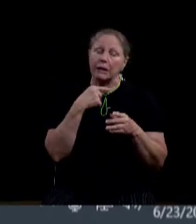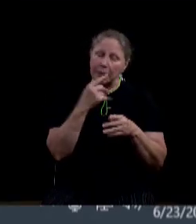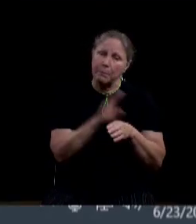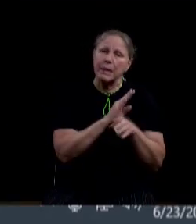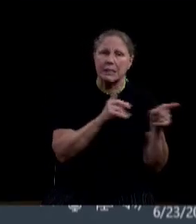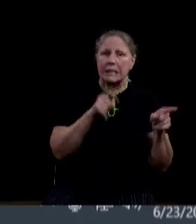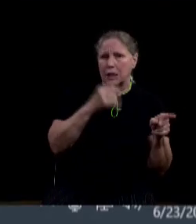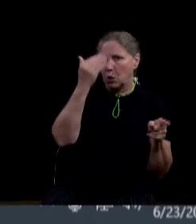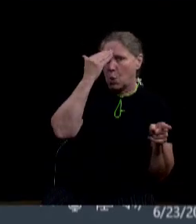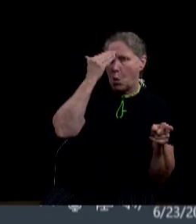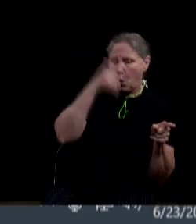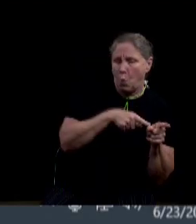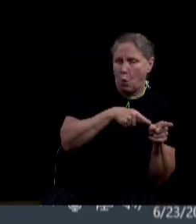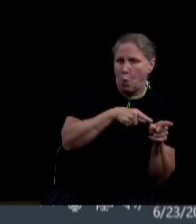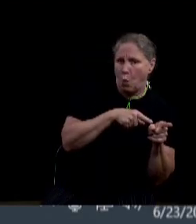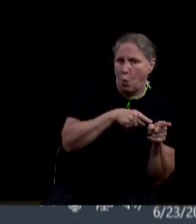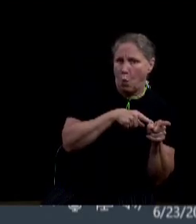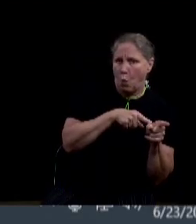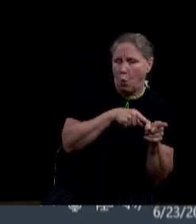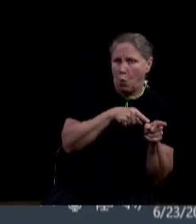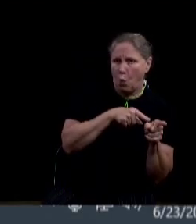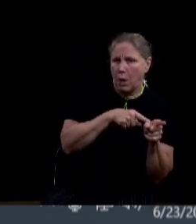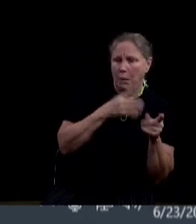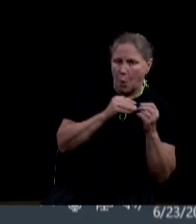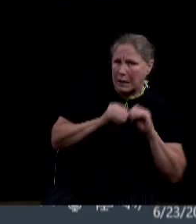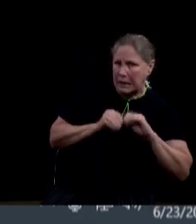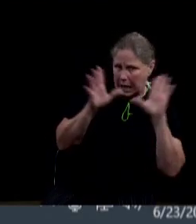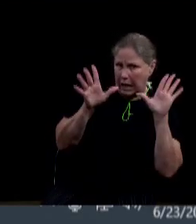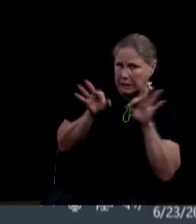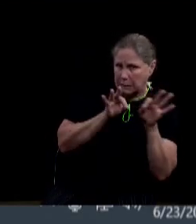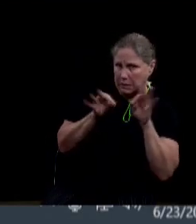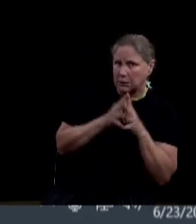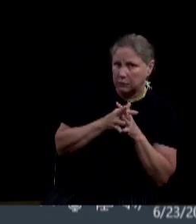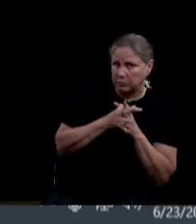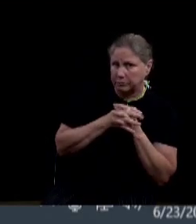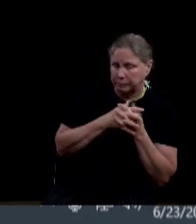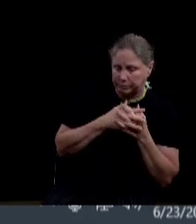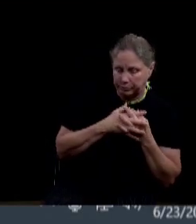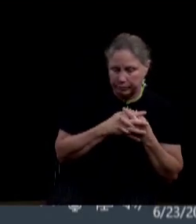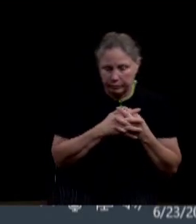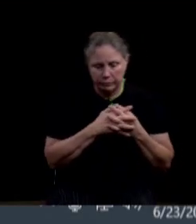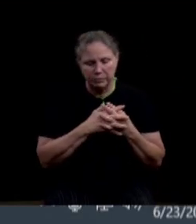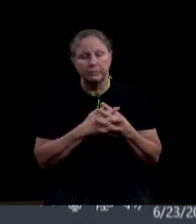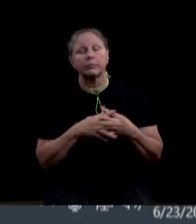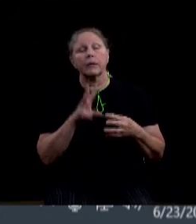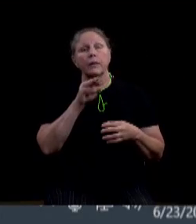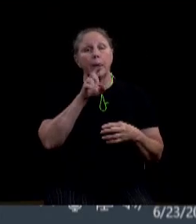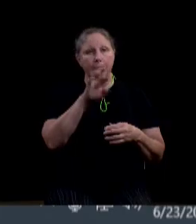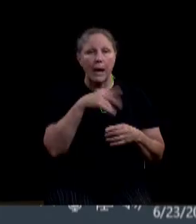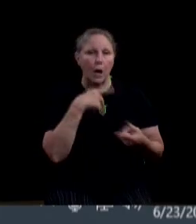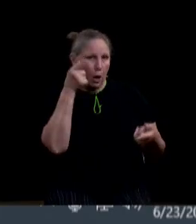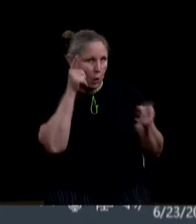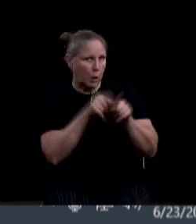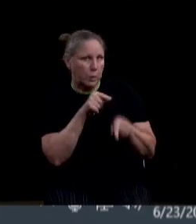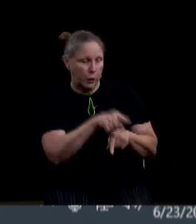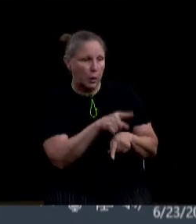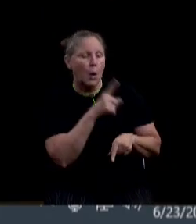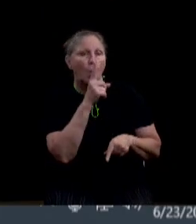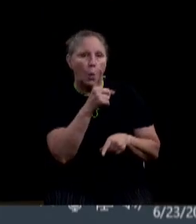clarity to those issues. Dylan, I agree with you on that. I think that's one of the most challenging things we're going to have to deal with.